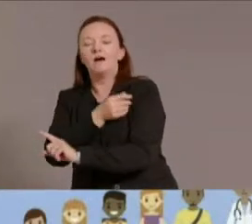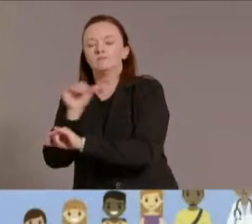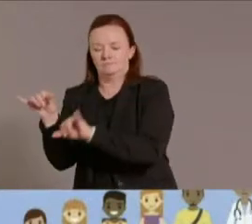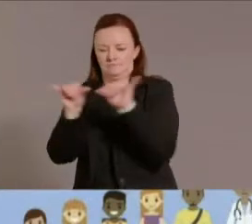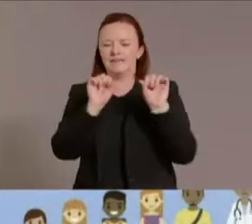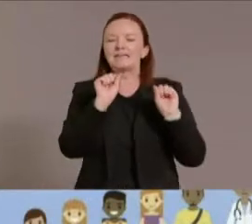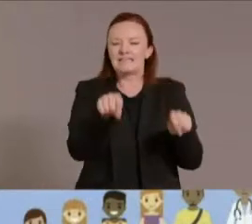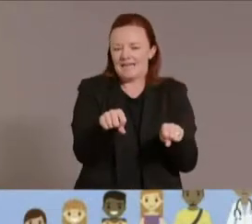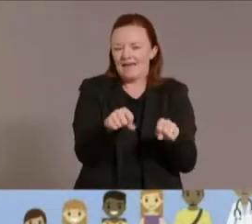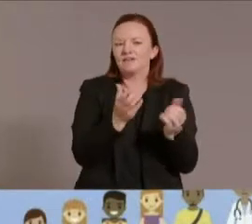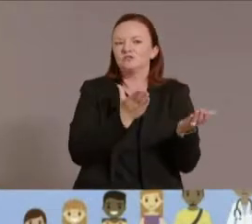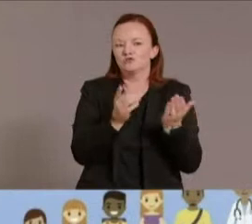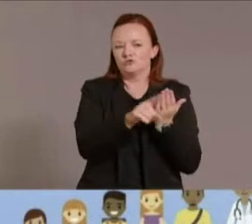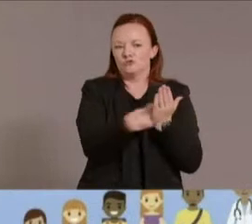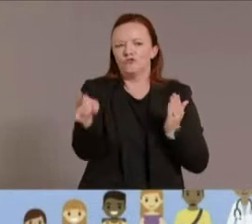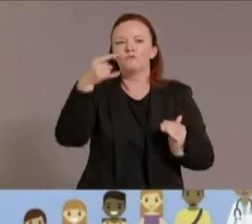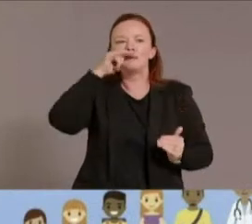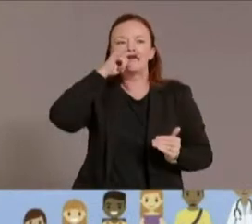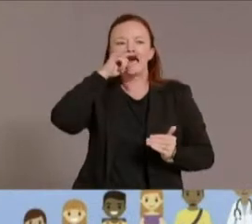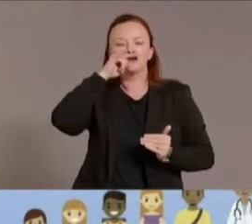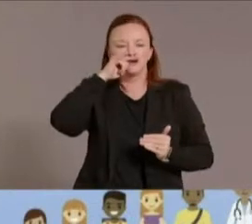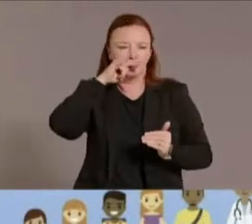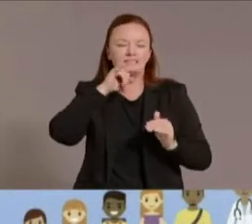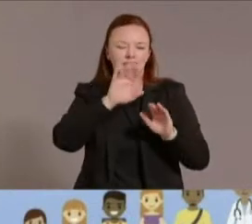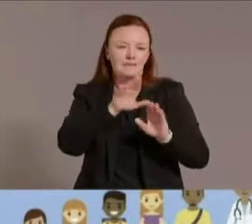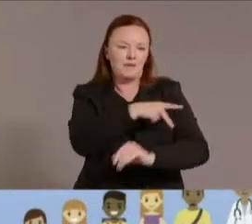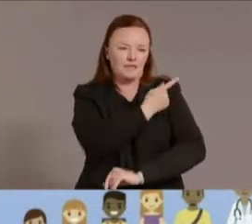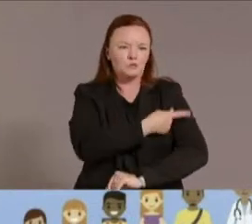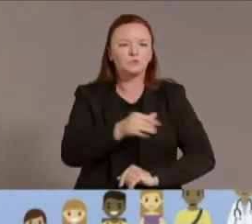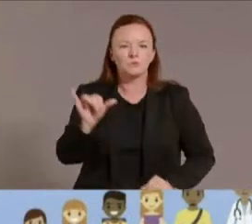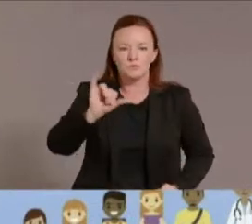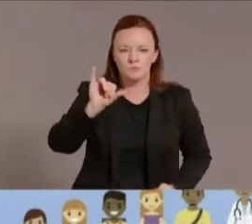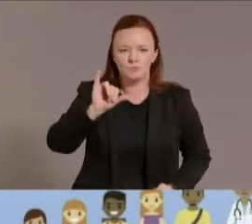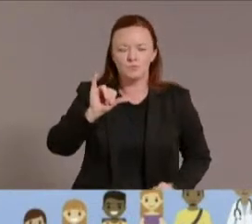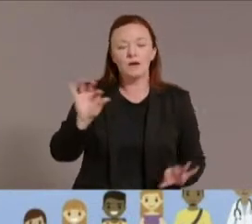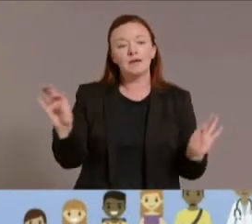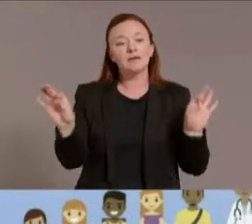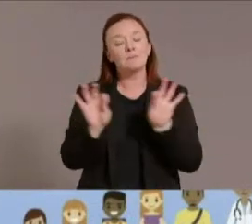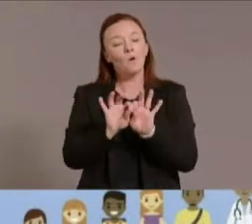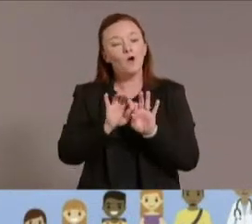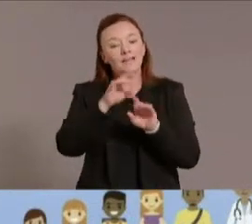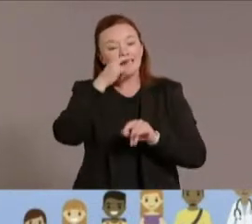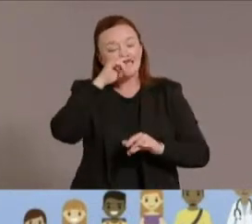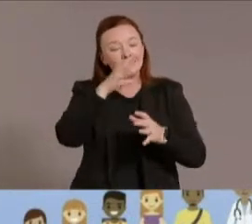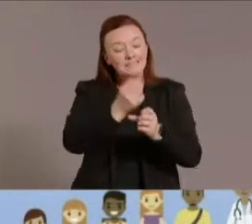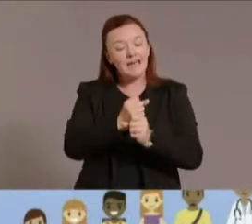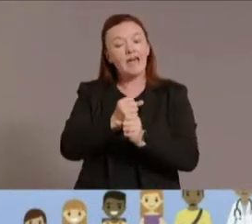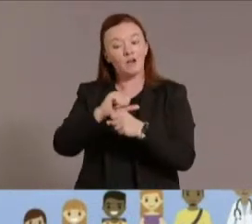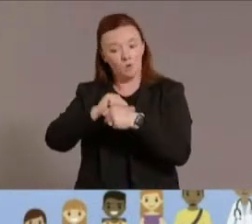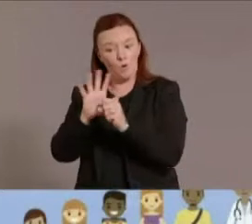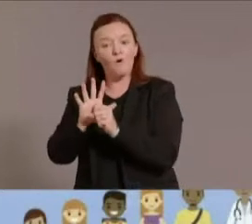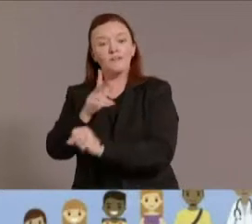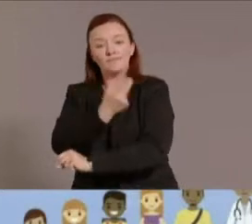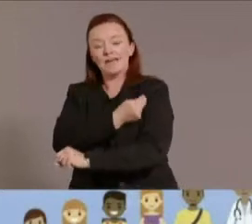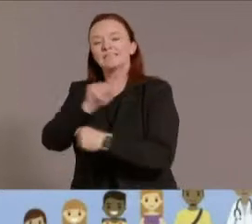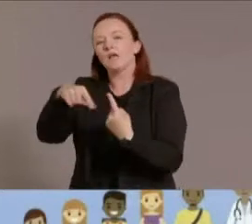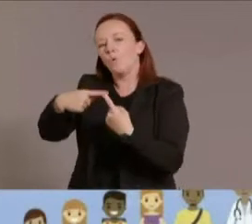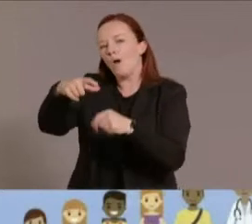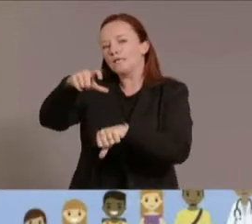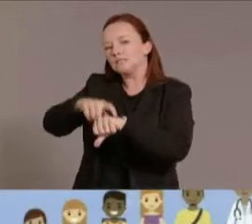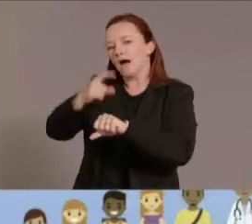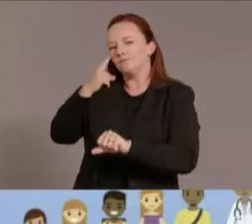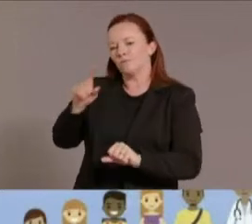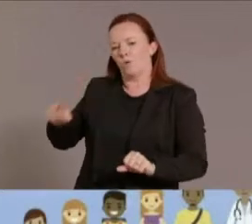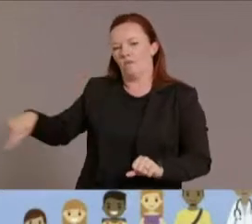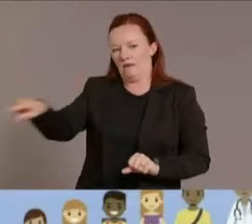pediatric patients. We want to make sure that not only are they getting their COVID vaccine when it becomes available to them, but that